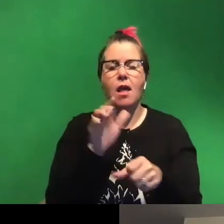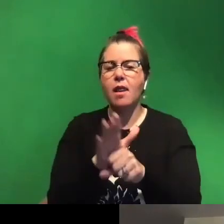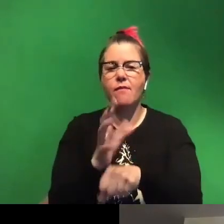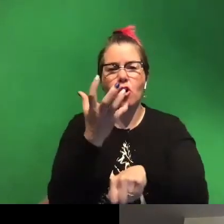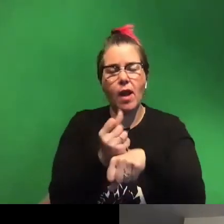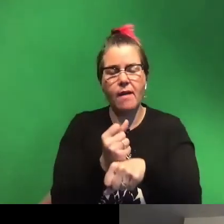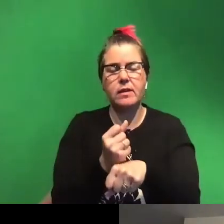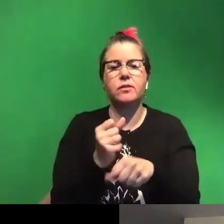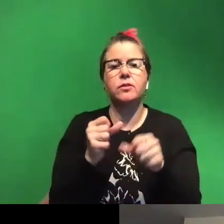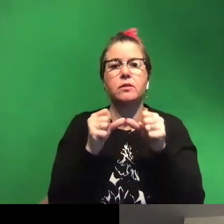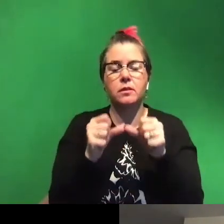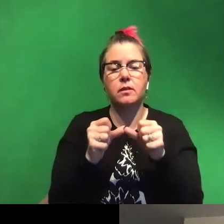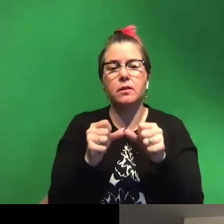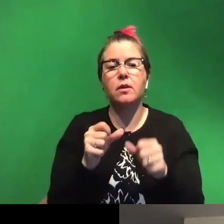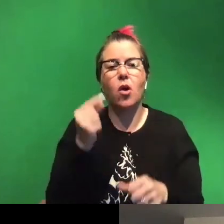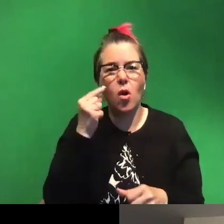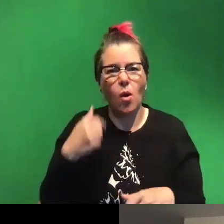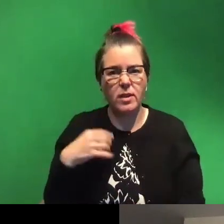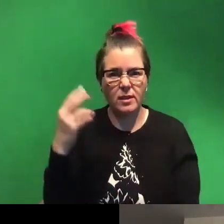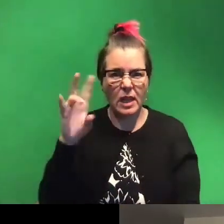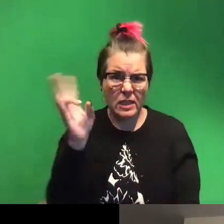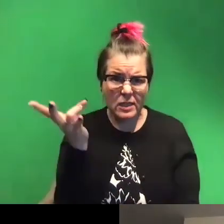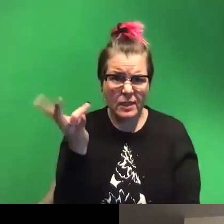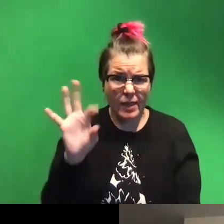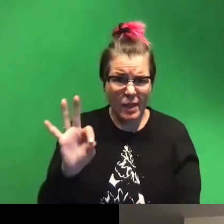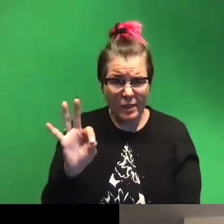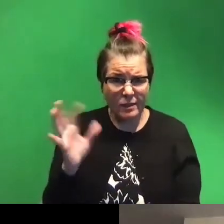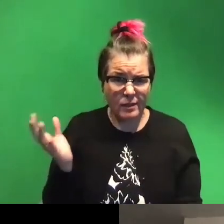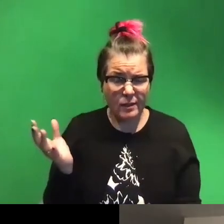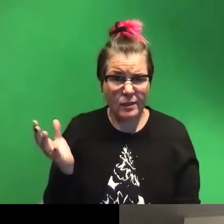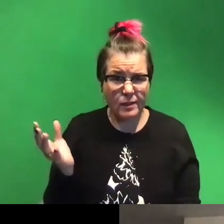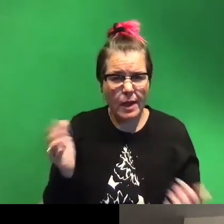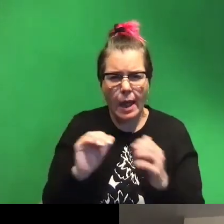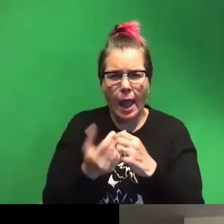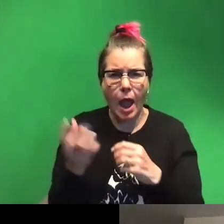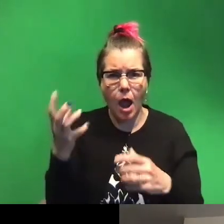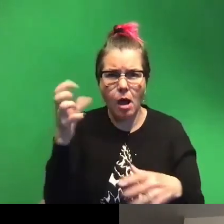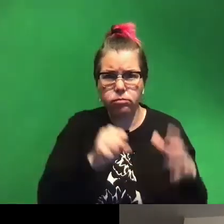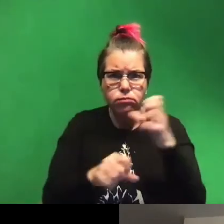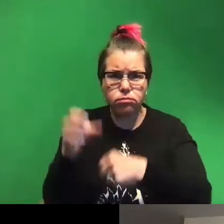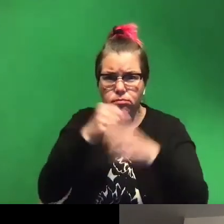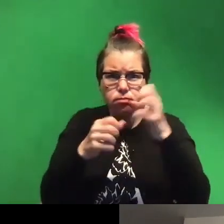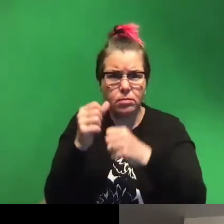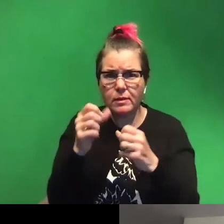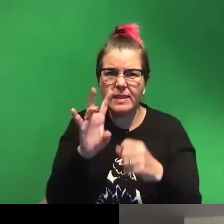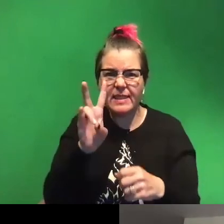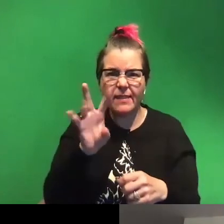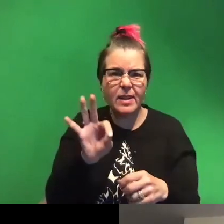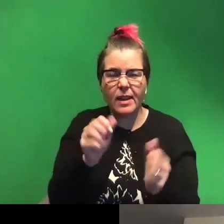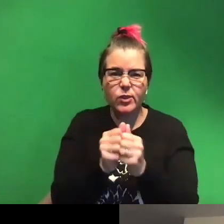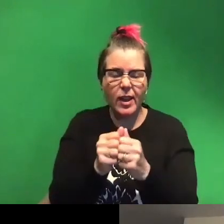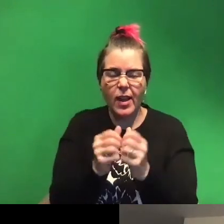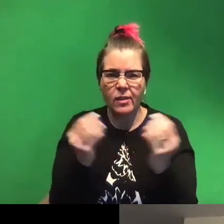put, gold has like 79. So how can we put 79 of these, all